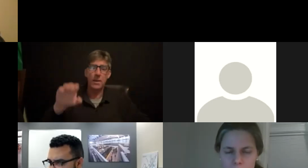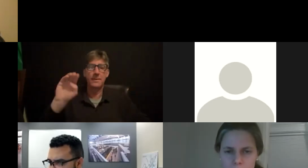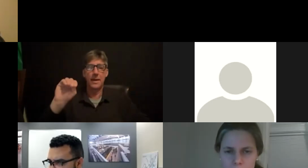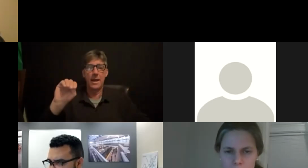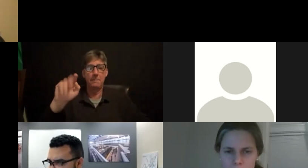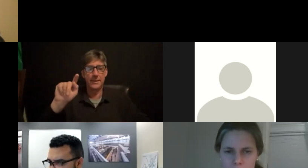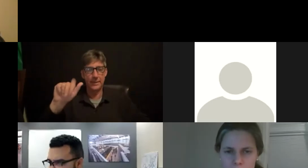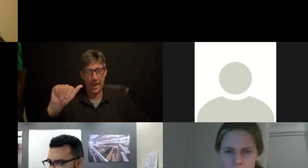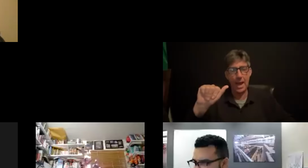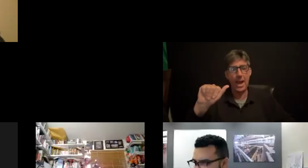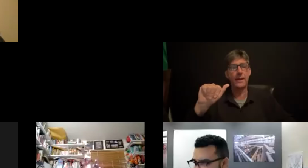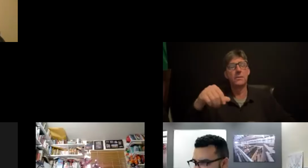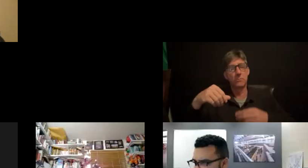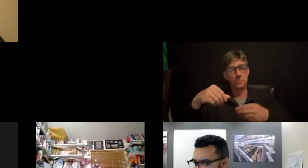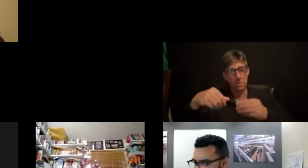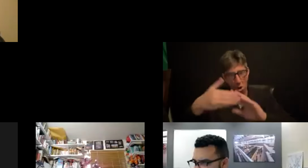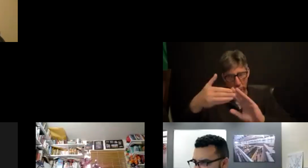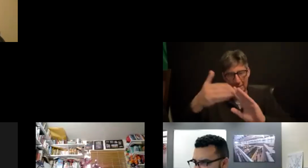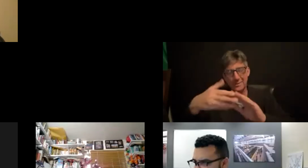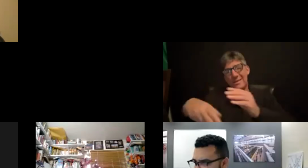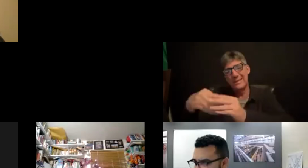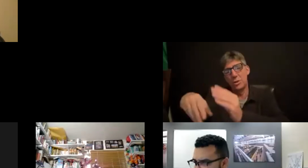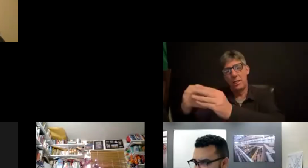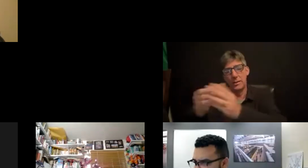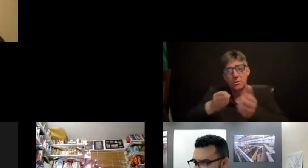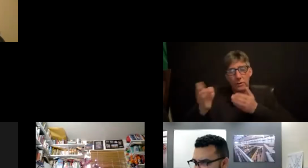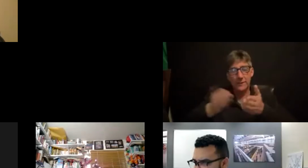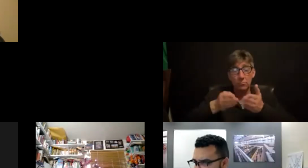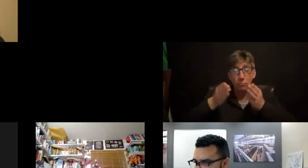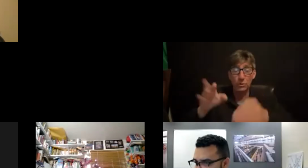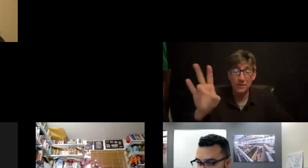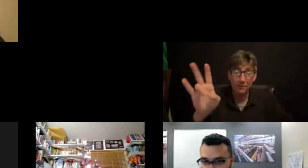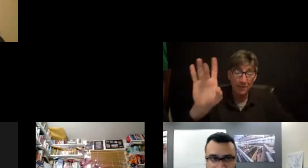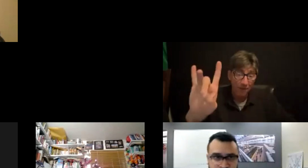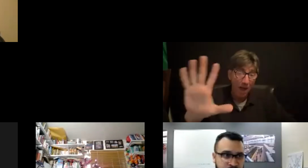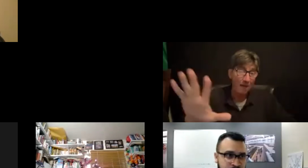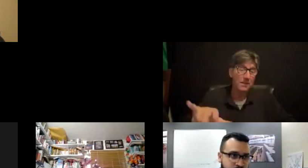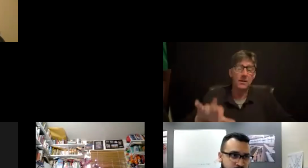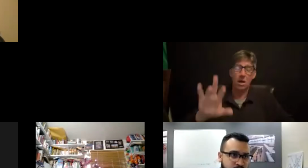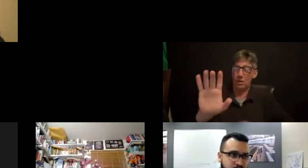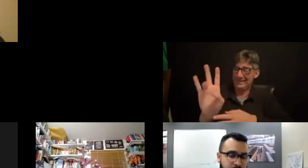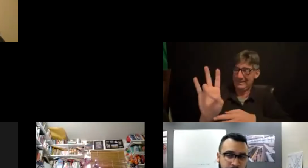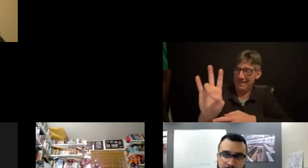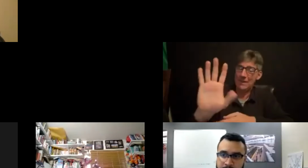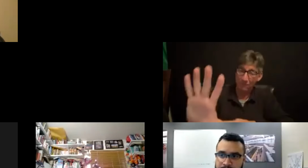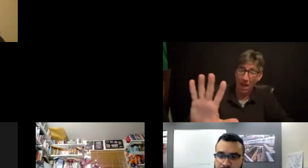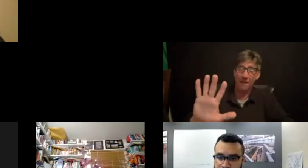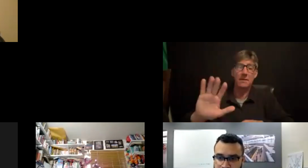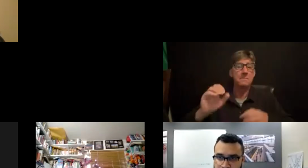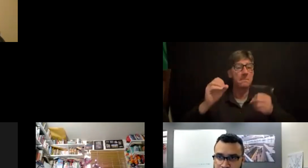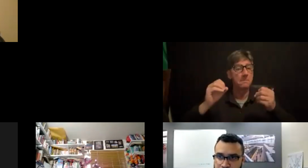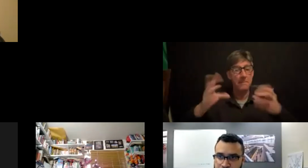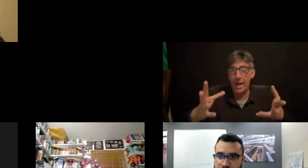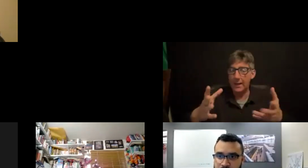operated supplemental bus service on Route 75 serving Western Cambridge, but that many of our transit-dependent households with students that go